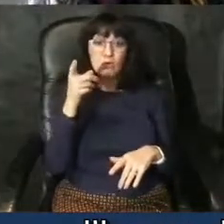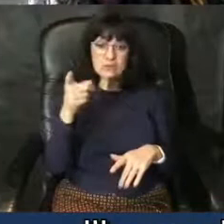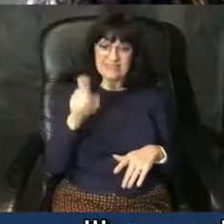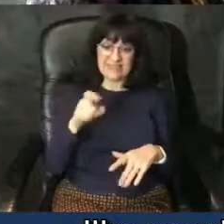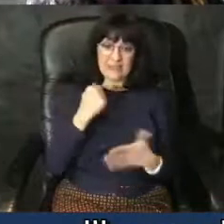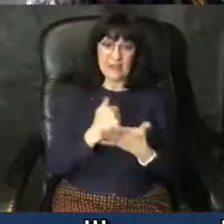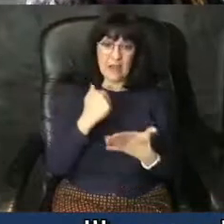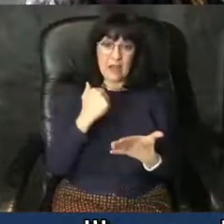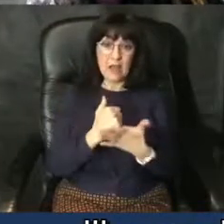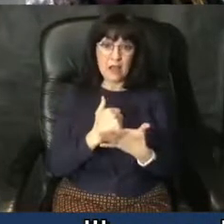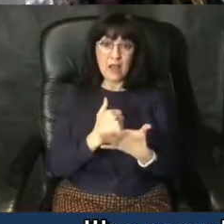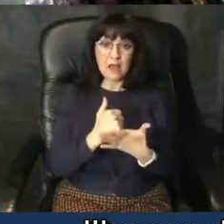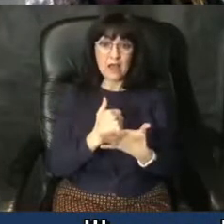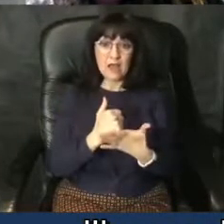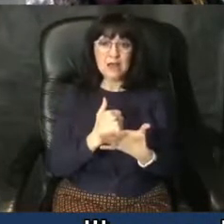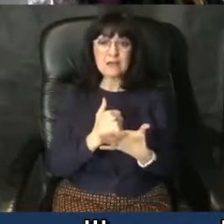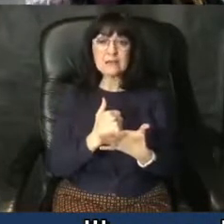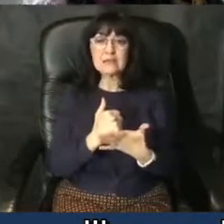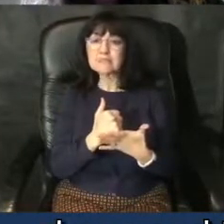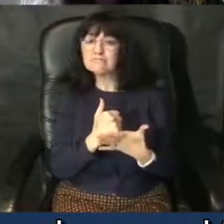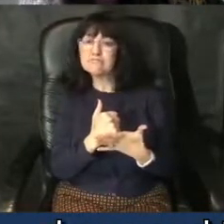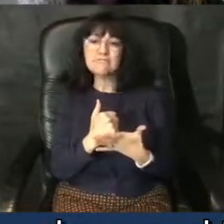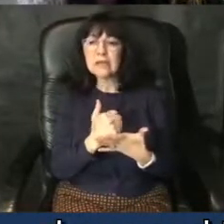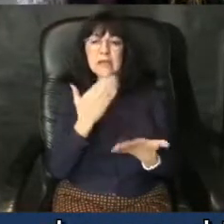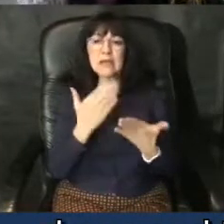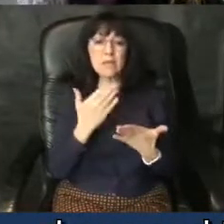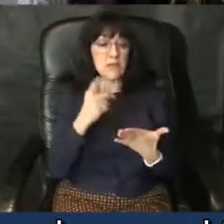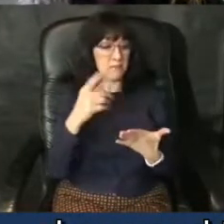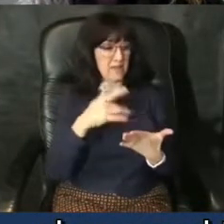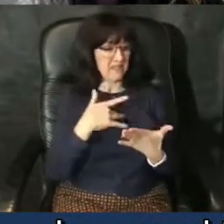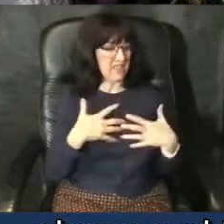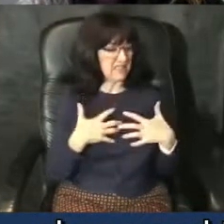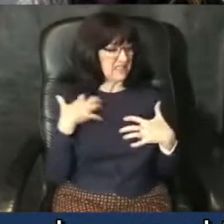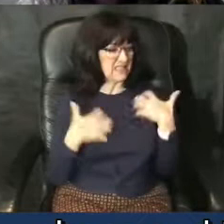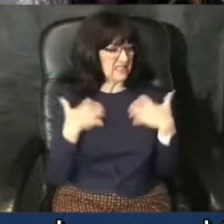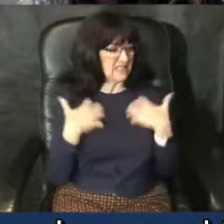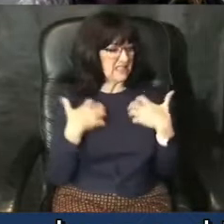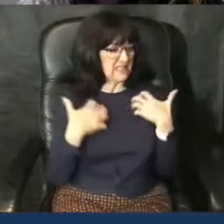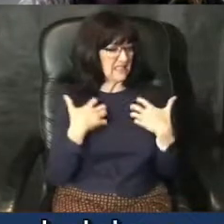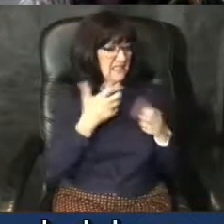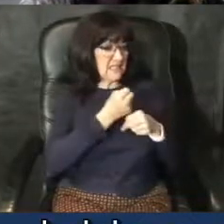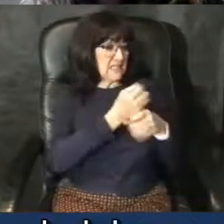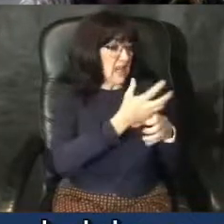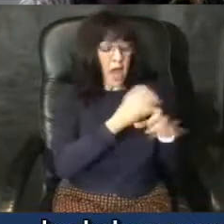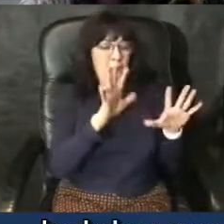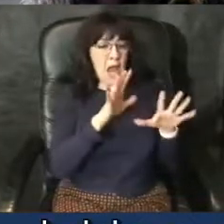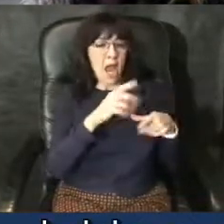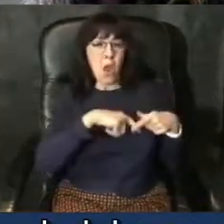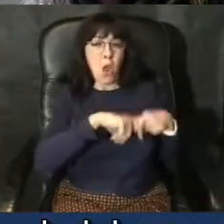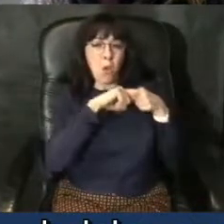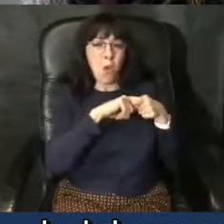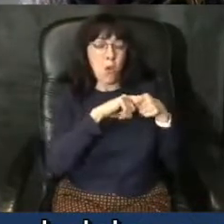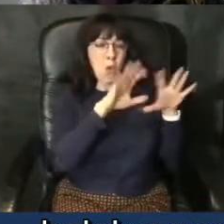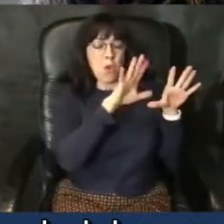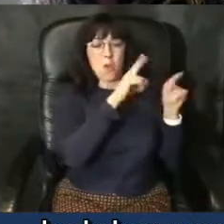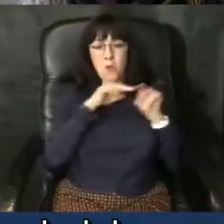feeling like maybe I have to yell at this person, maybe pick up the phone and talk to someone. And that's what we want to begin helping people as